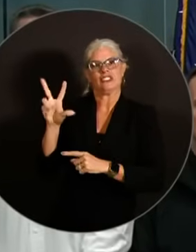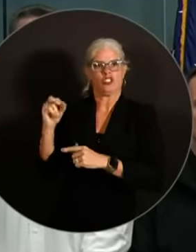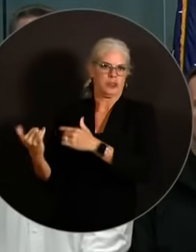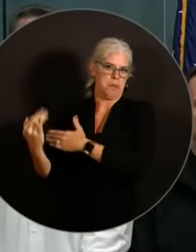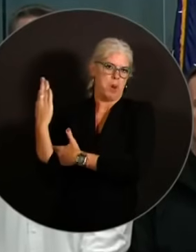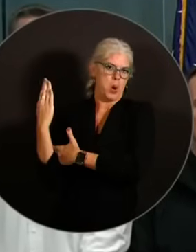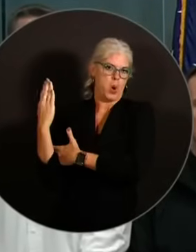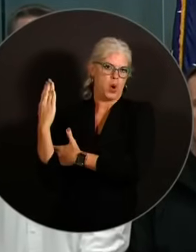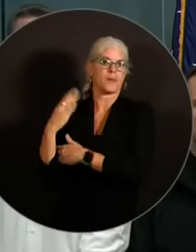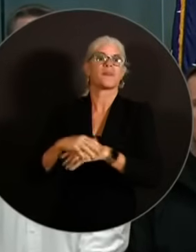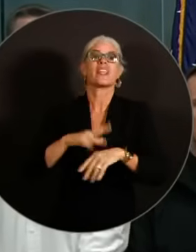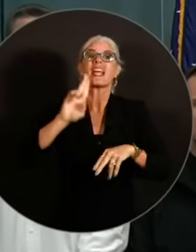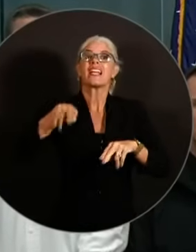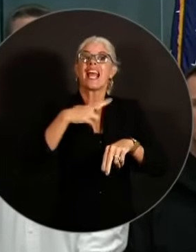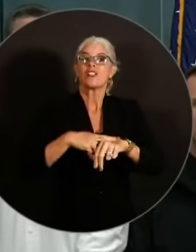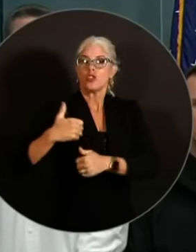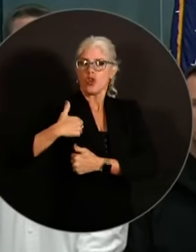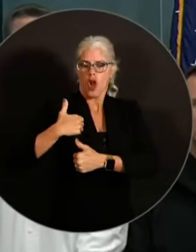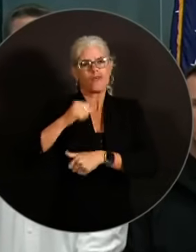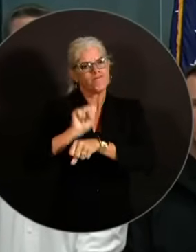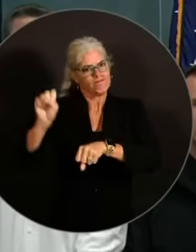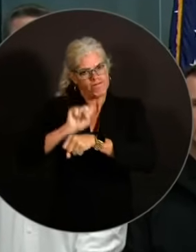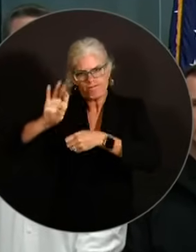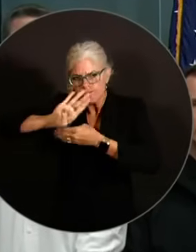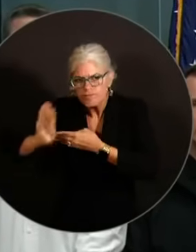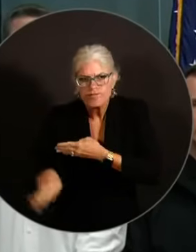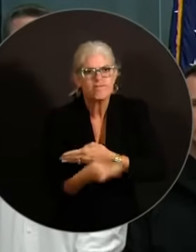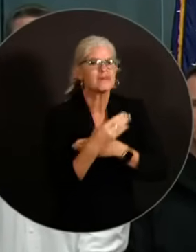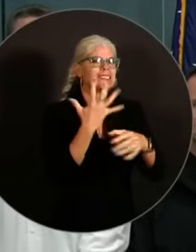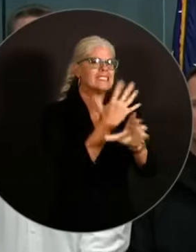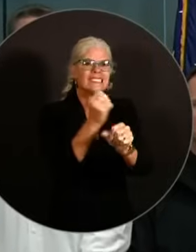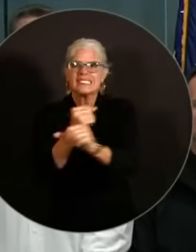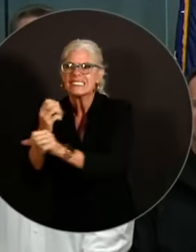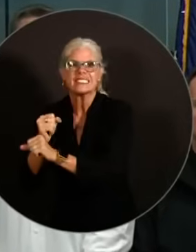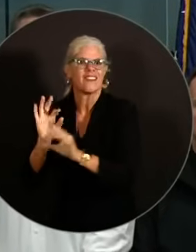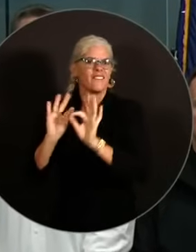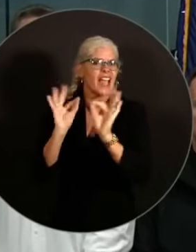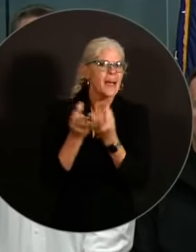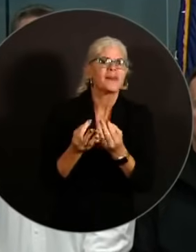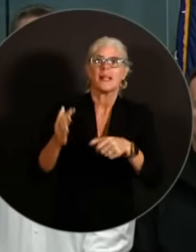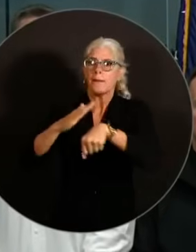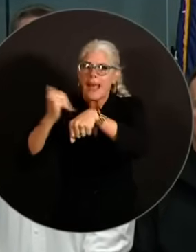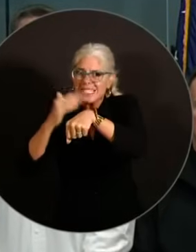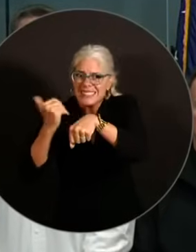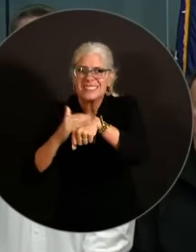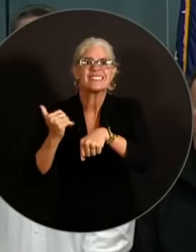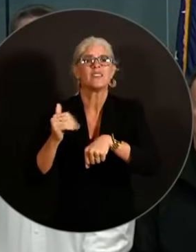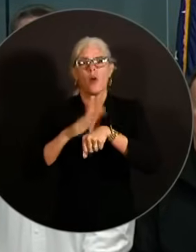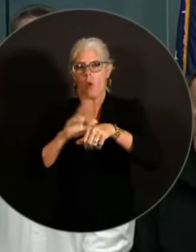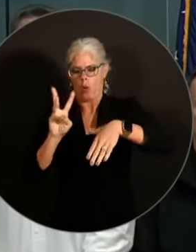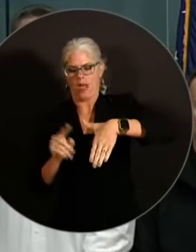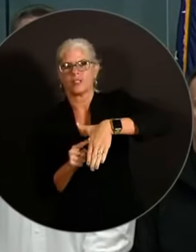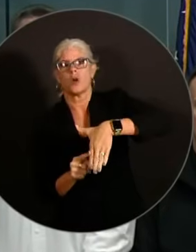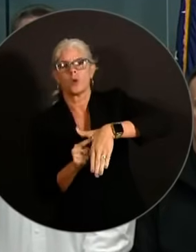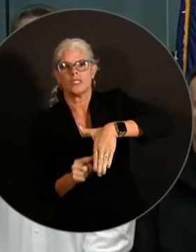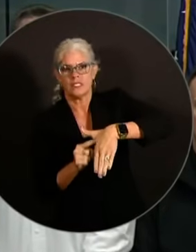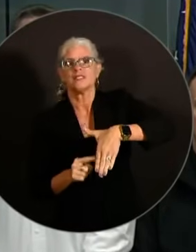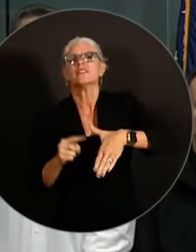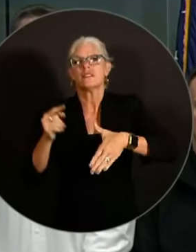worked overnight and successfully executed rescues of families and pets on the west coast and from the destruction of the